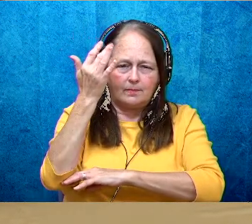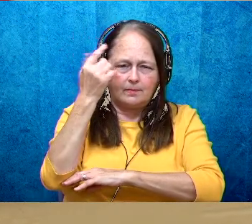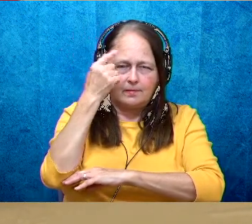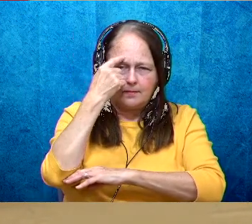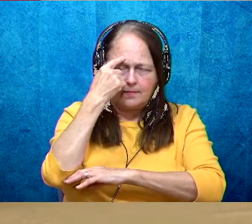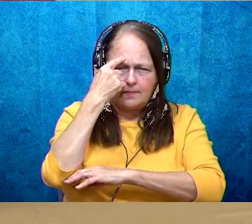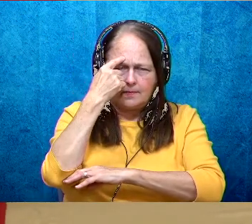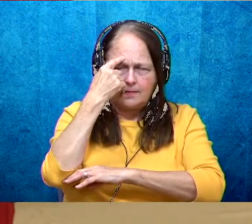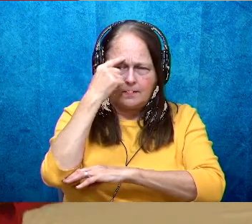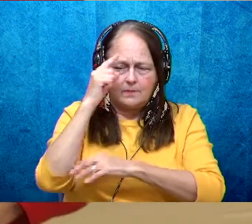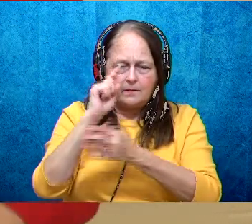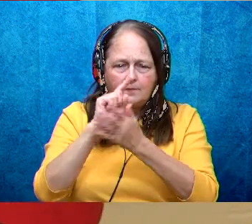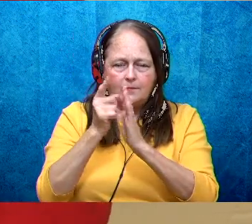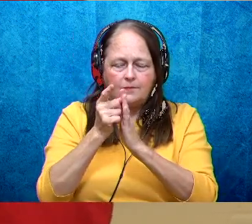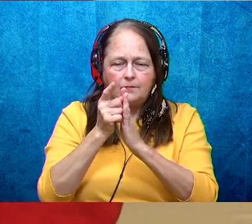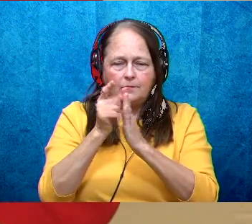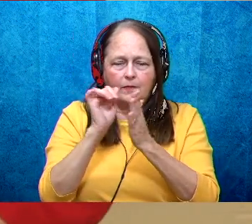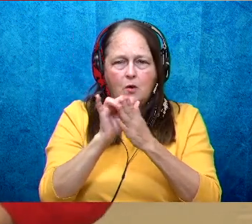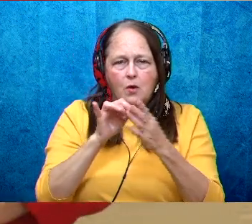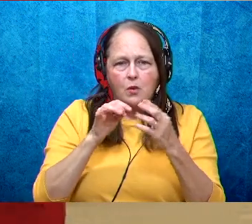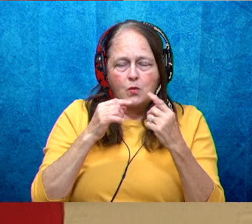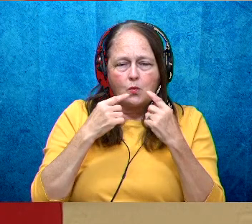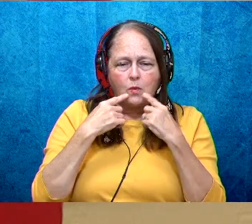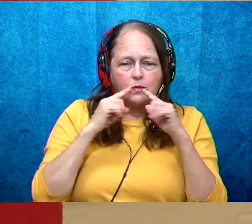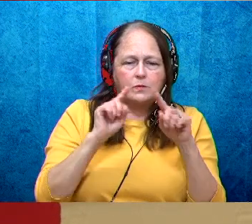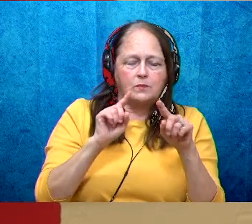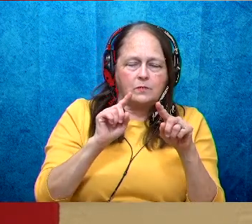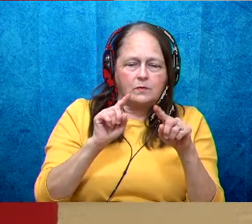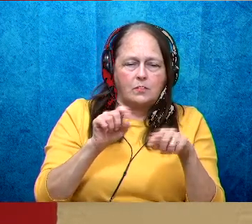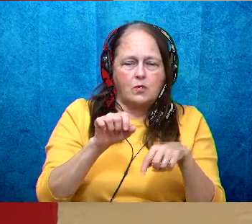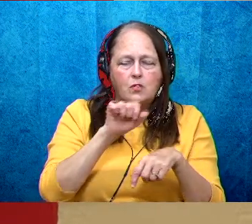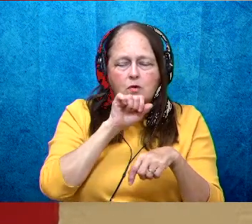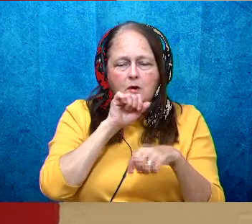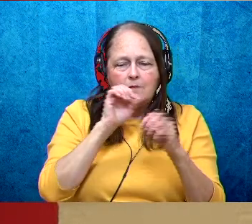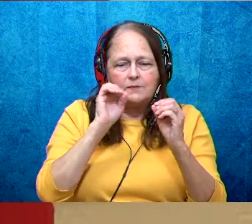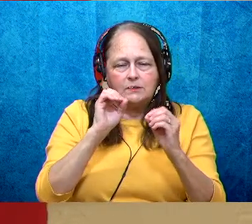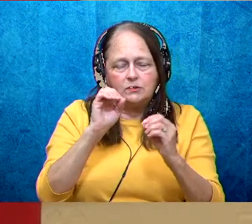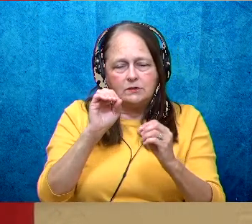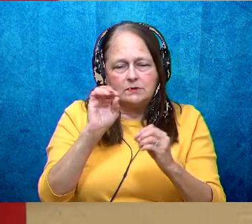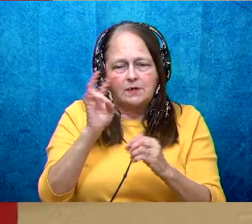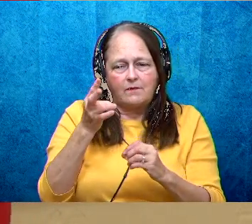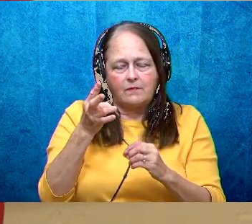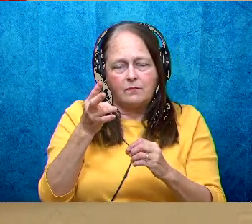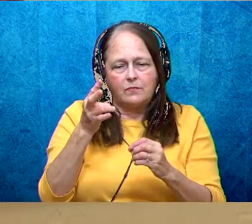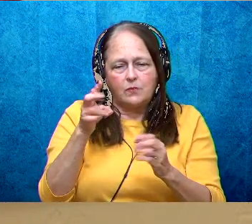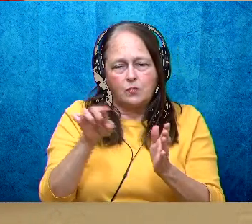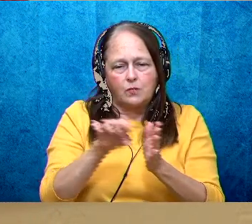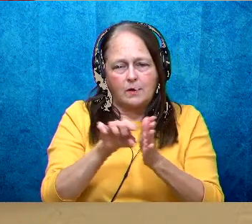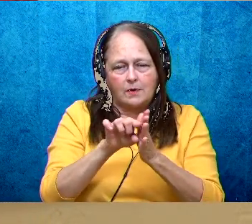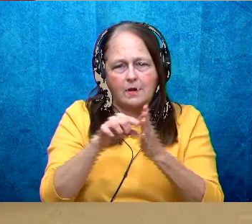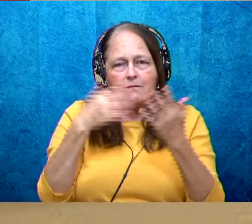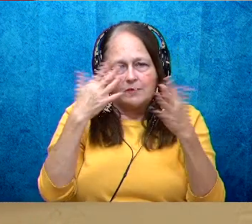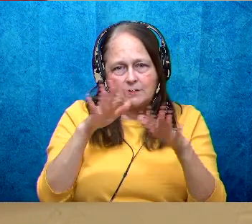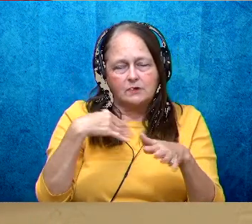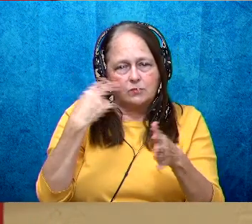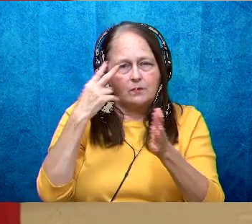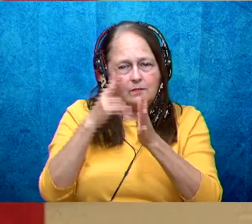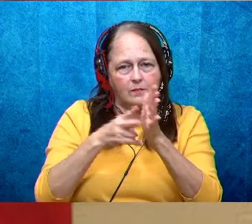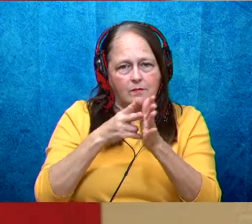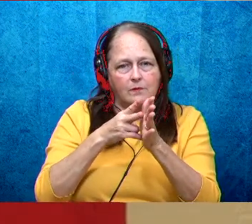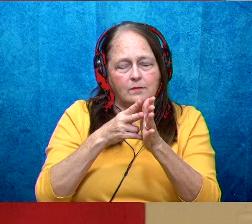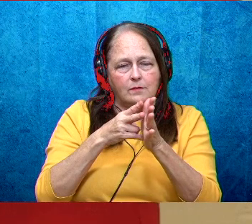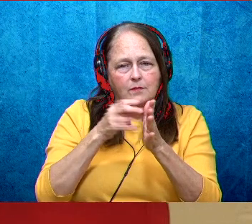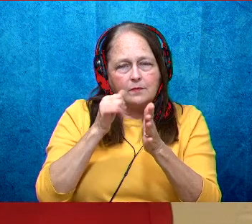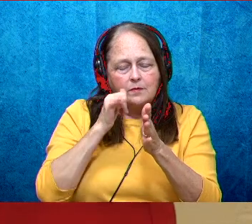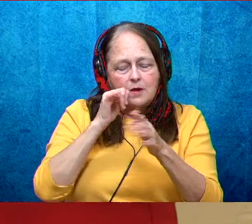about that for a moment, but those types of responses are the reasons that I love teaching 7th grade. And by the way, Jaden, I have seen that video, and she is fierce.